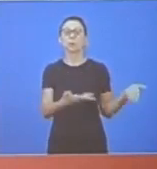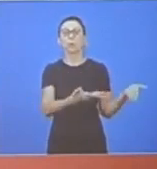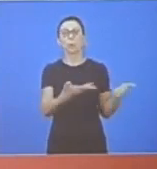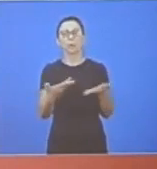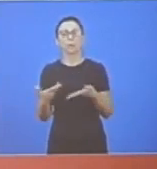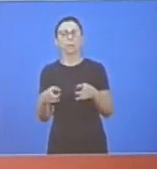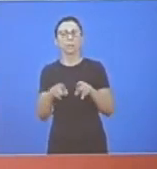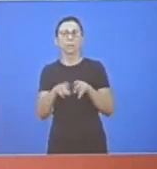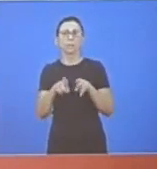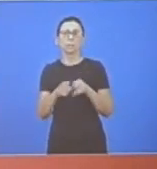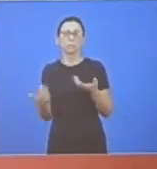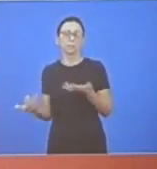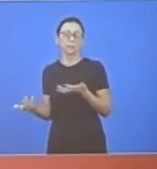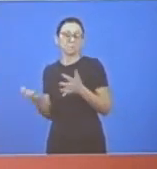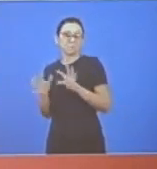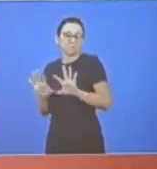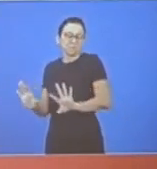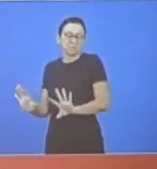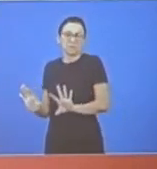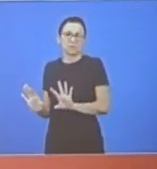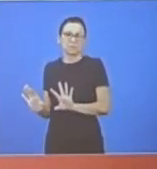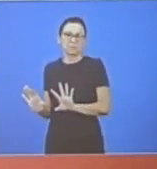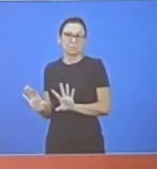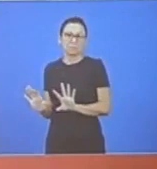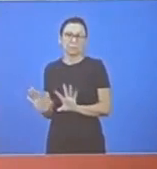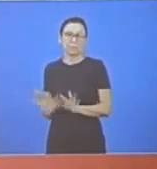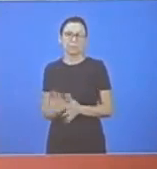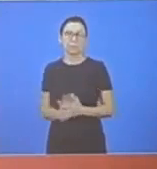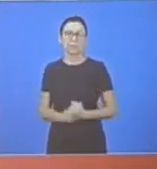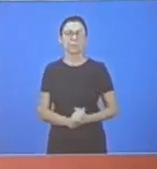This parable talks about invitation and rejection.